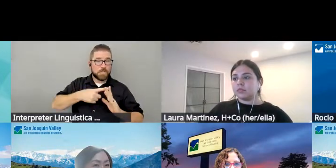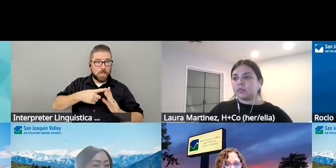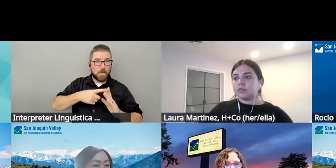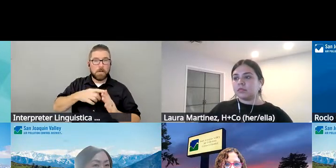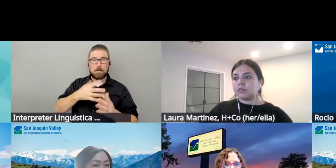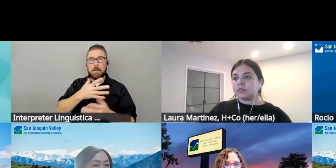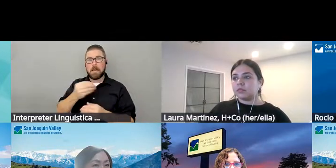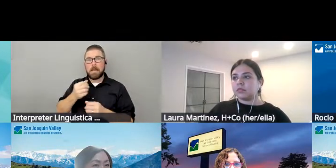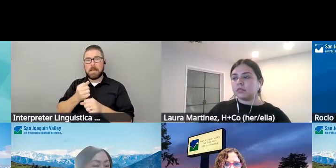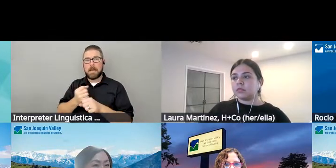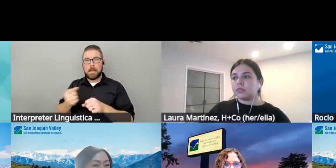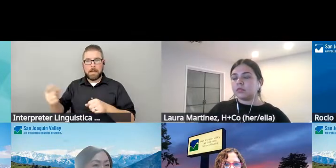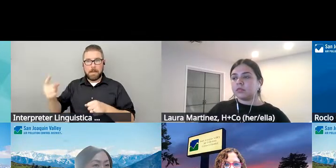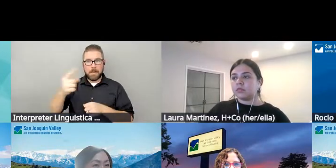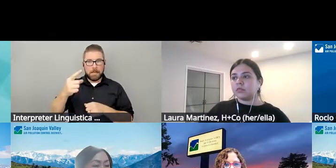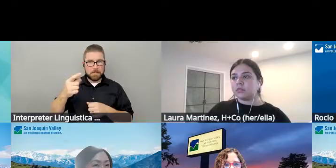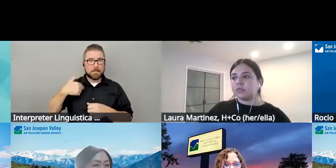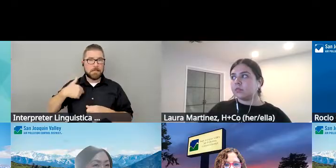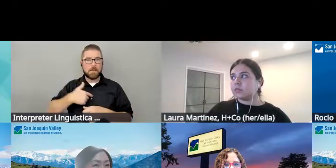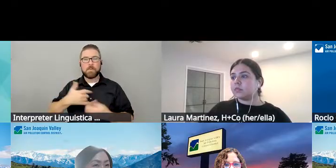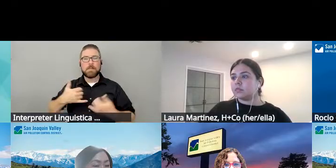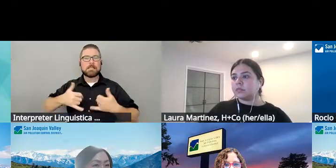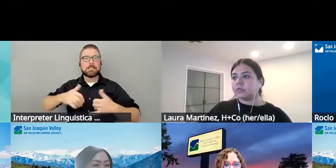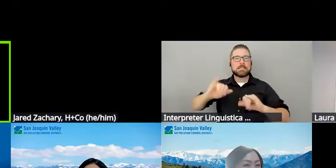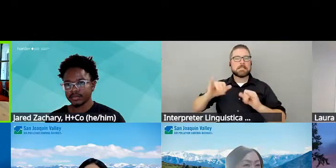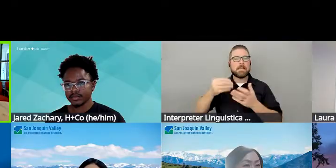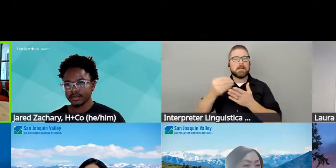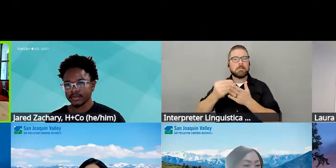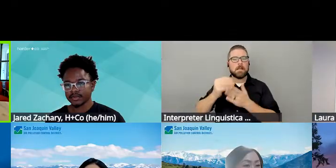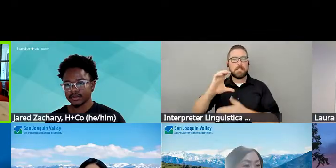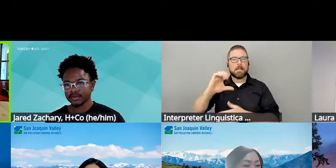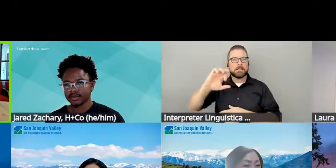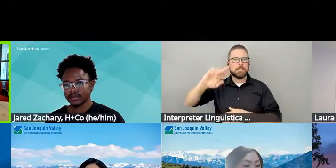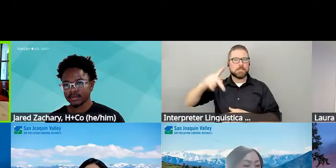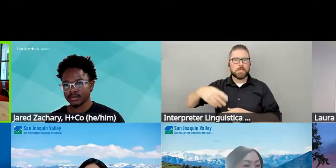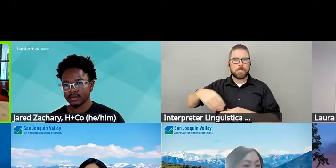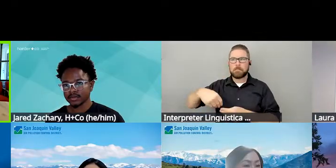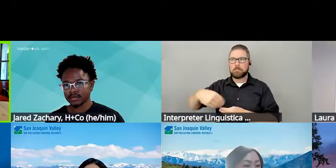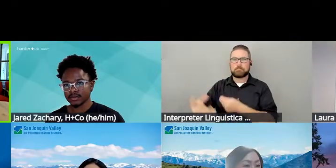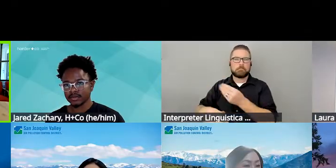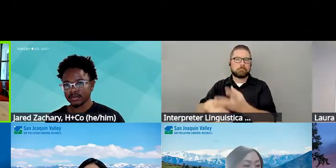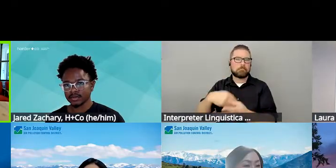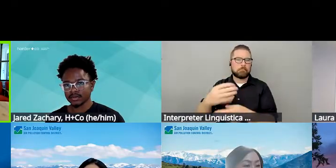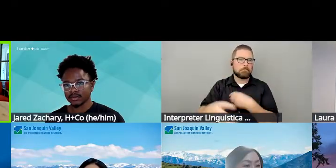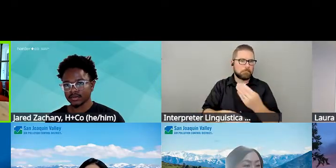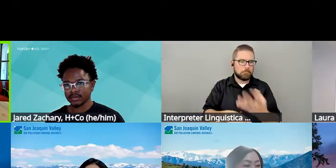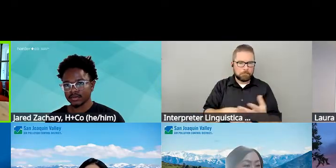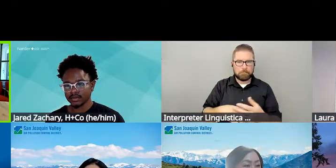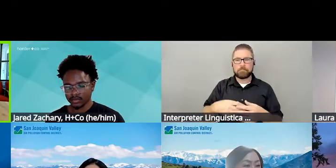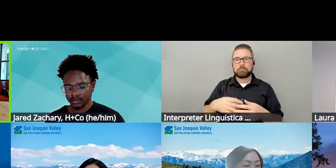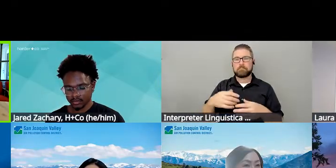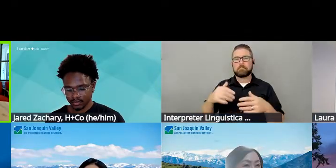about opportunities that we can still spend this funding and get this funding out to the community.